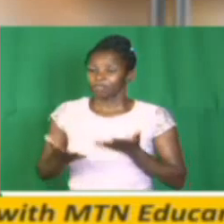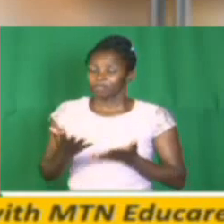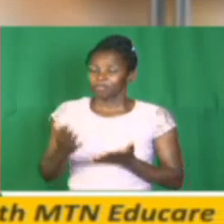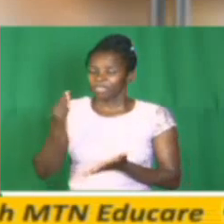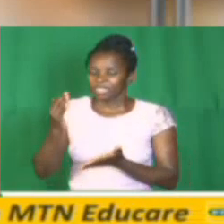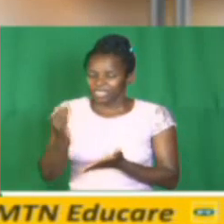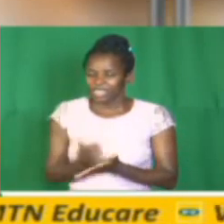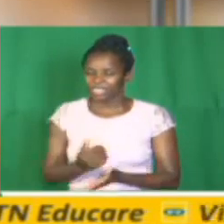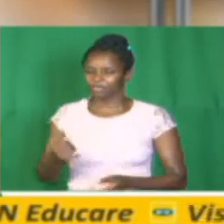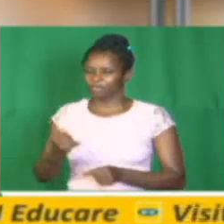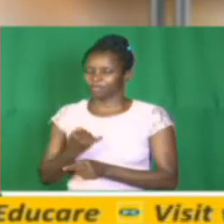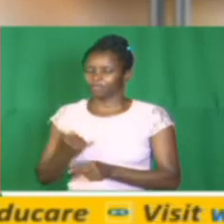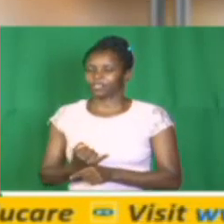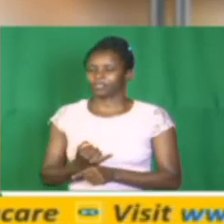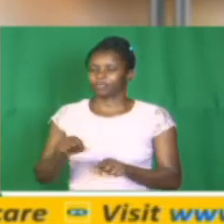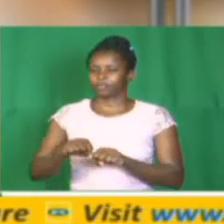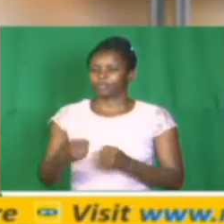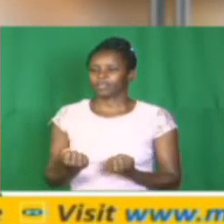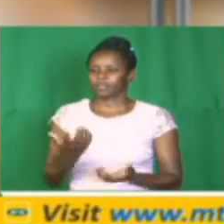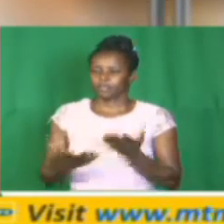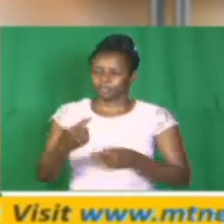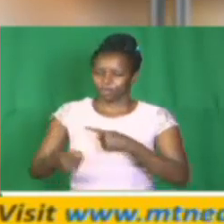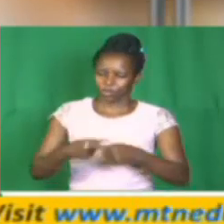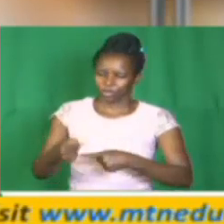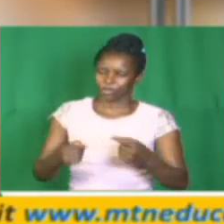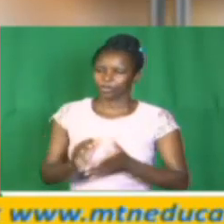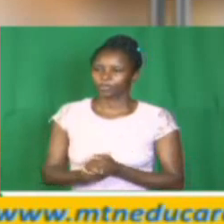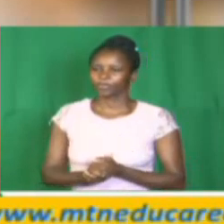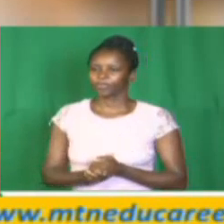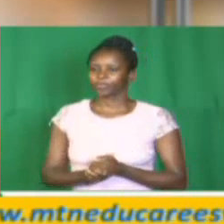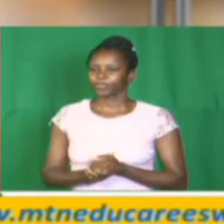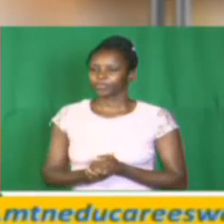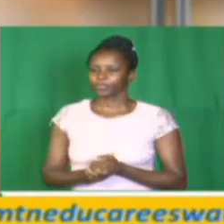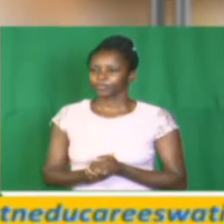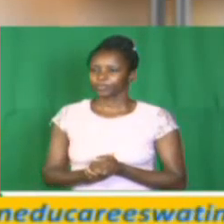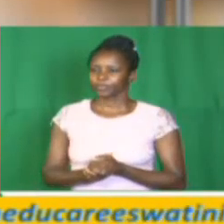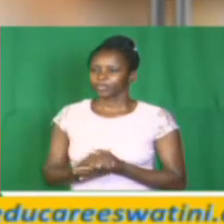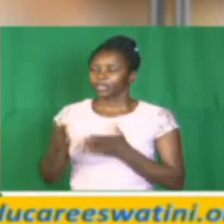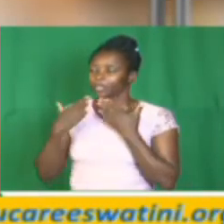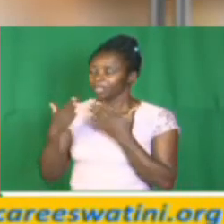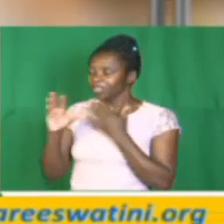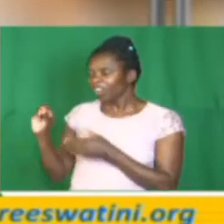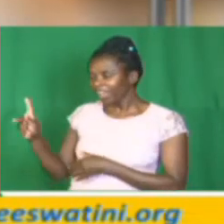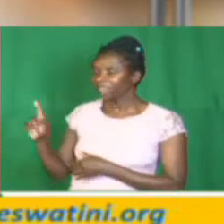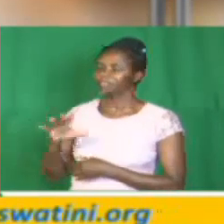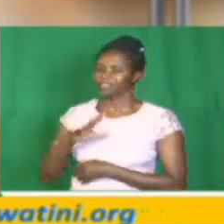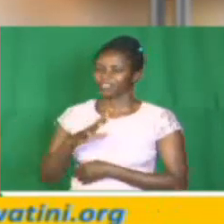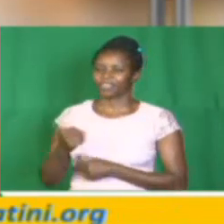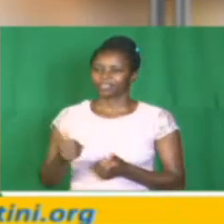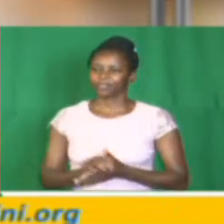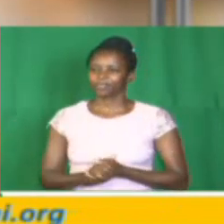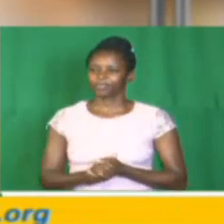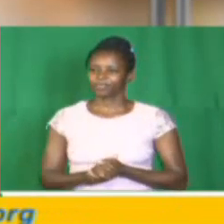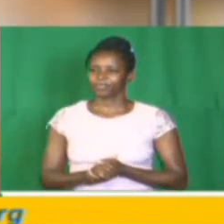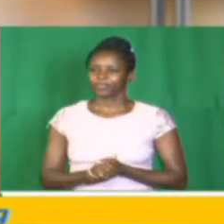quick commercial break and we'll be back so you can continue with the lesson. Thank that you. okay? Yes, that is very okay. Thank you. Dear